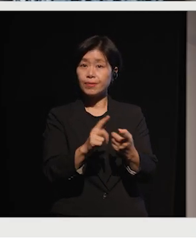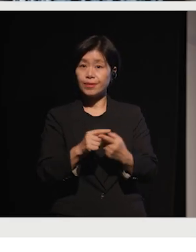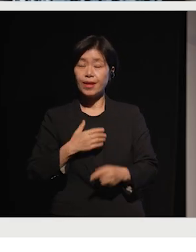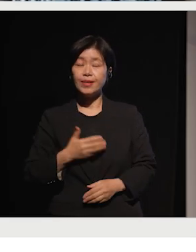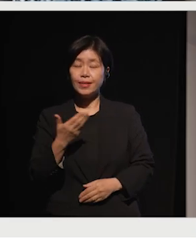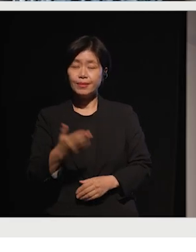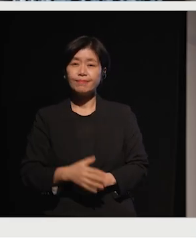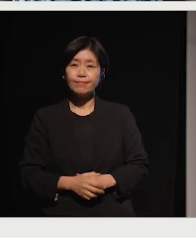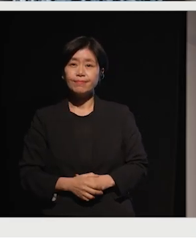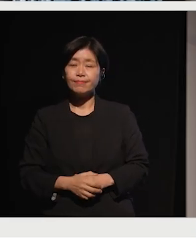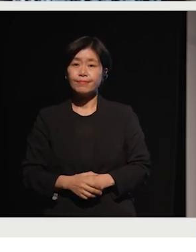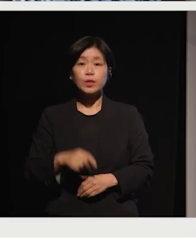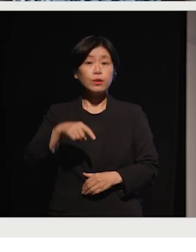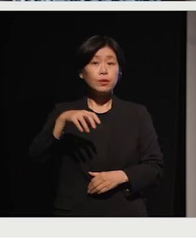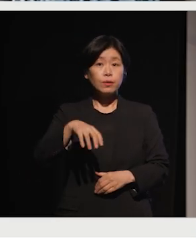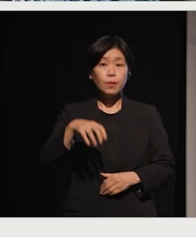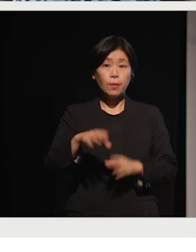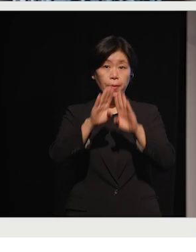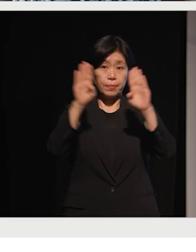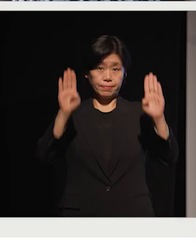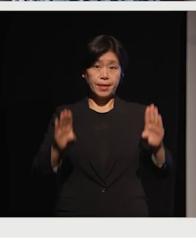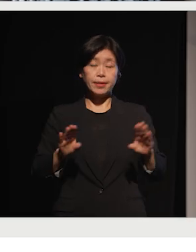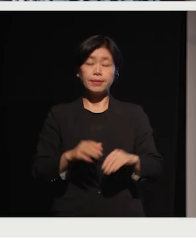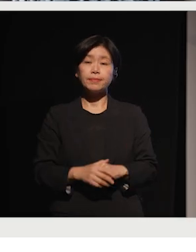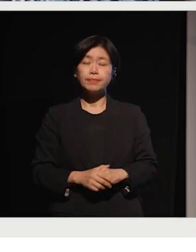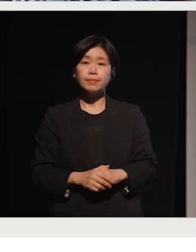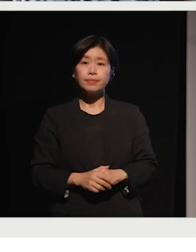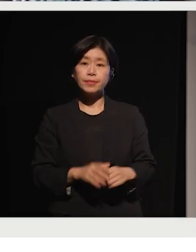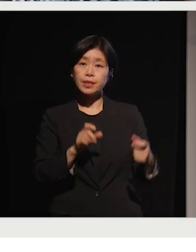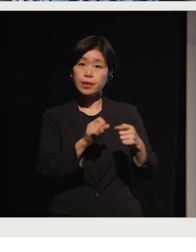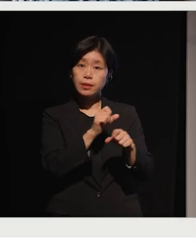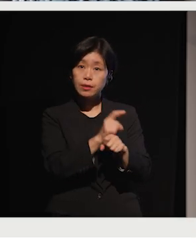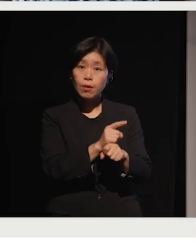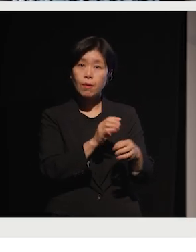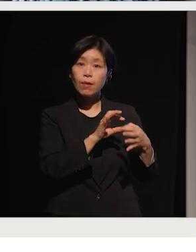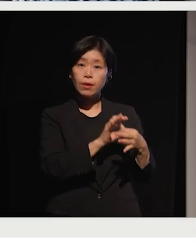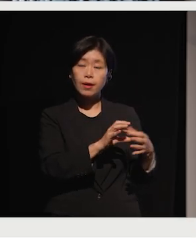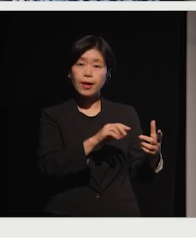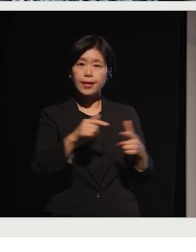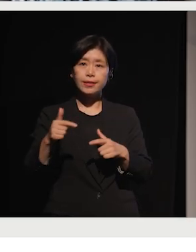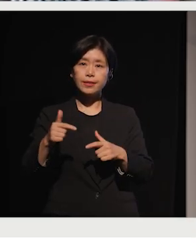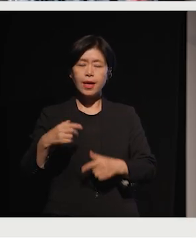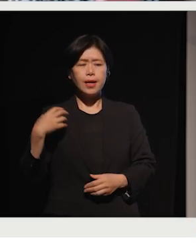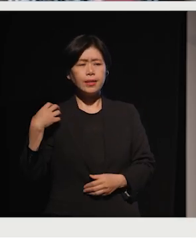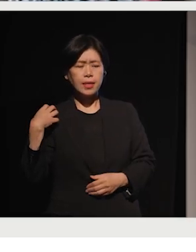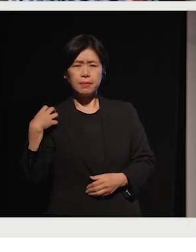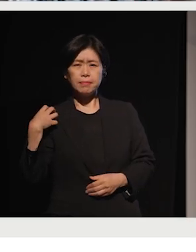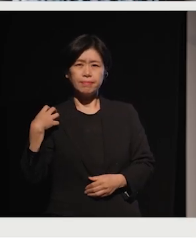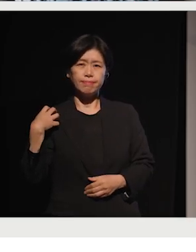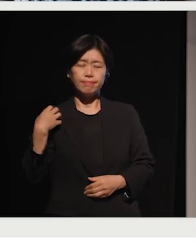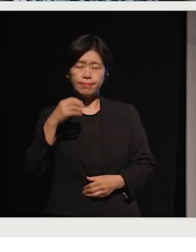So the Smithsonian museums have a lot of responsibility when it comes to accessibility. I think one